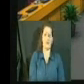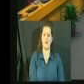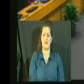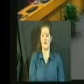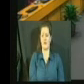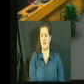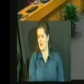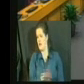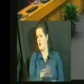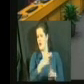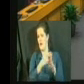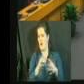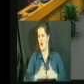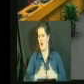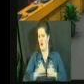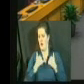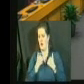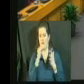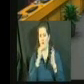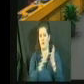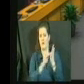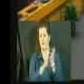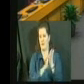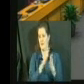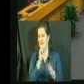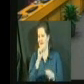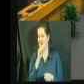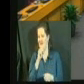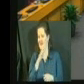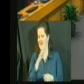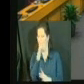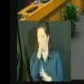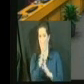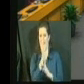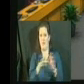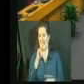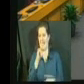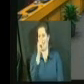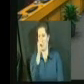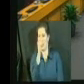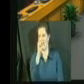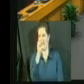Would you state your name and address for the record, please? Yes, ma'am. Up to 5 minutes. Kirsten Cisco, 923